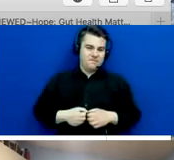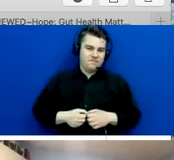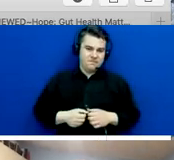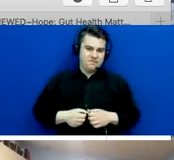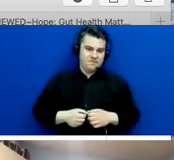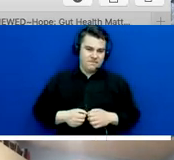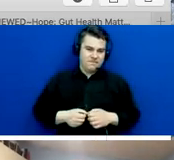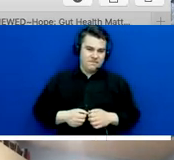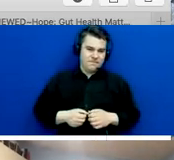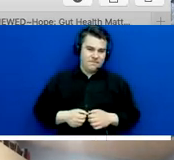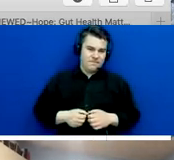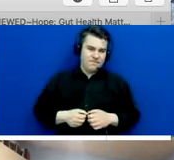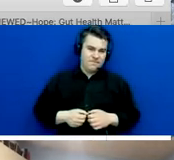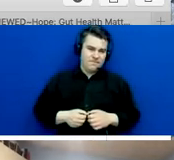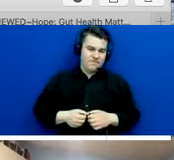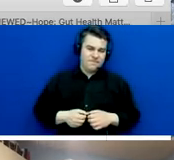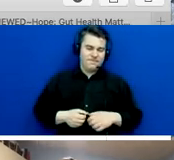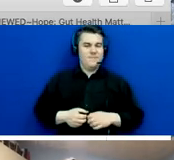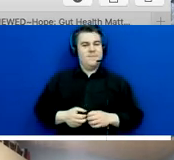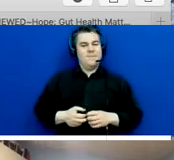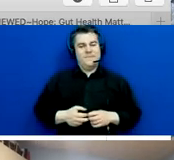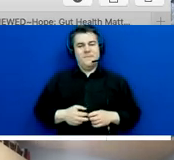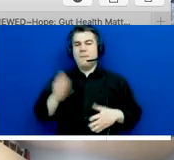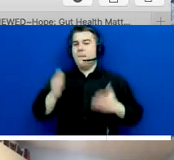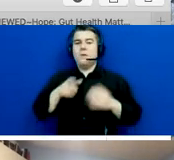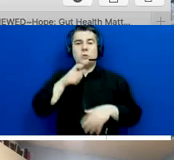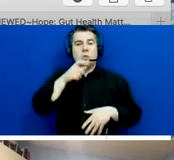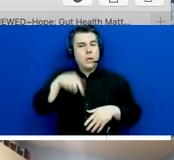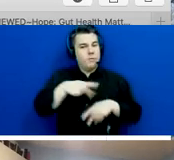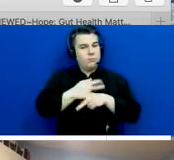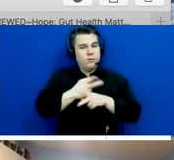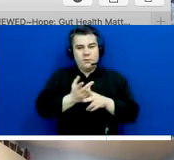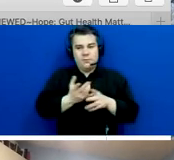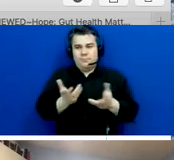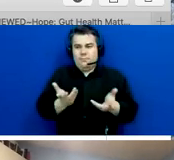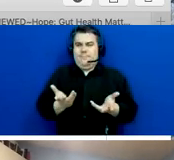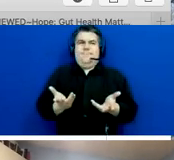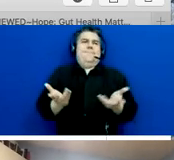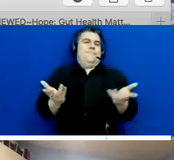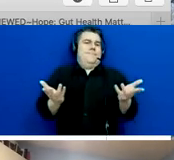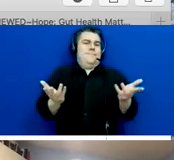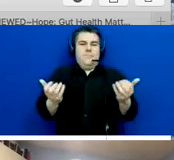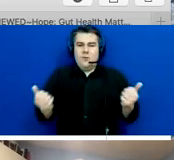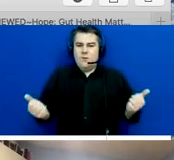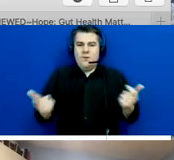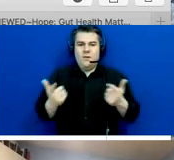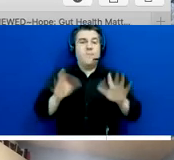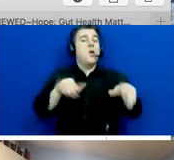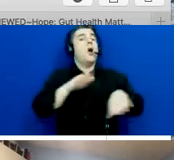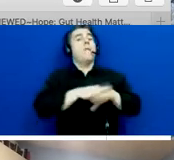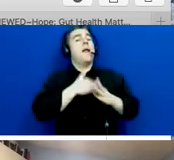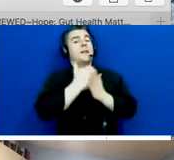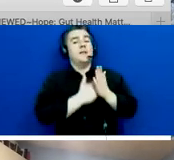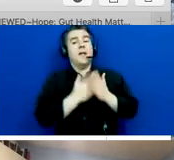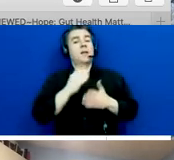buddy ever that they may not need the products, because everyone's on my list, and that has really